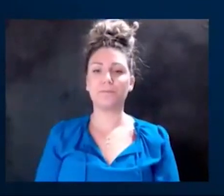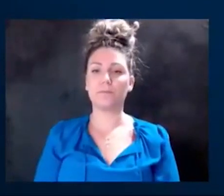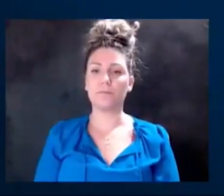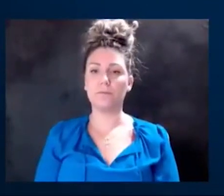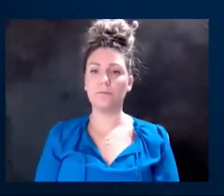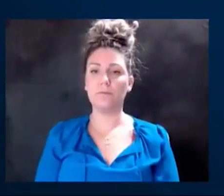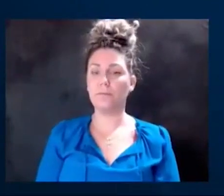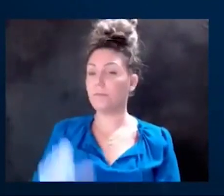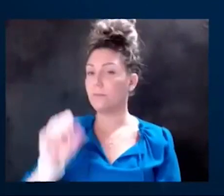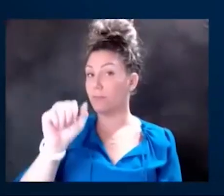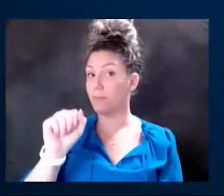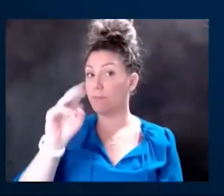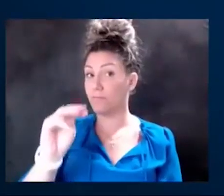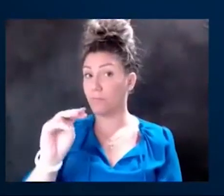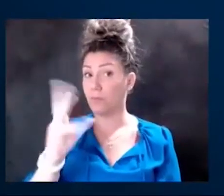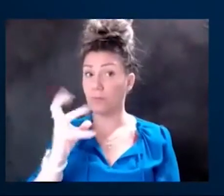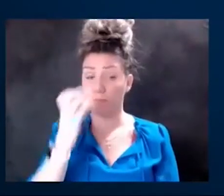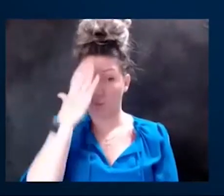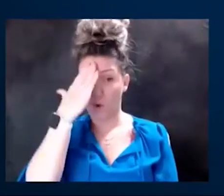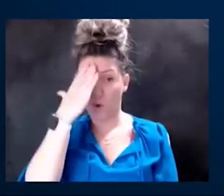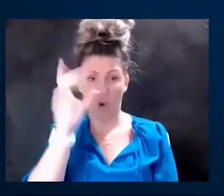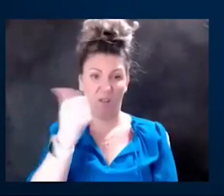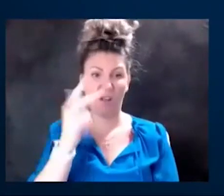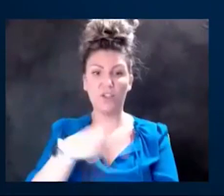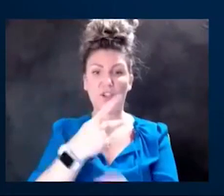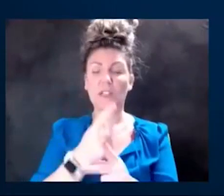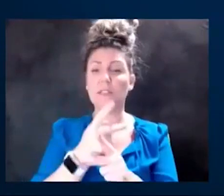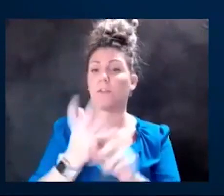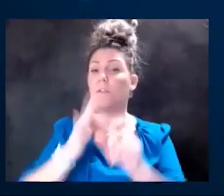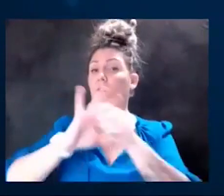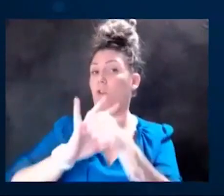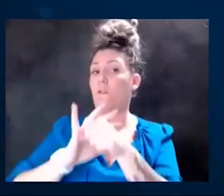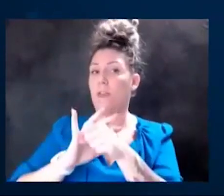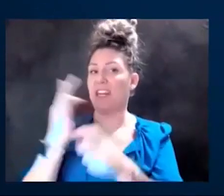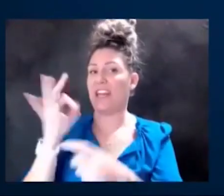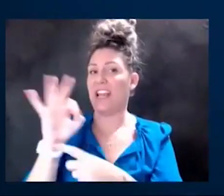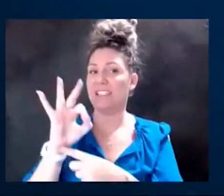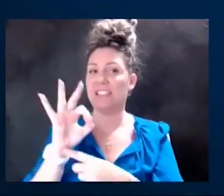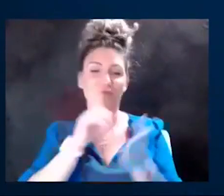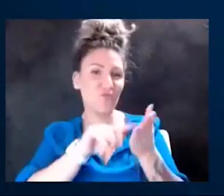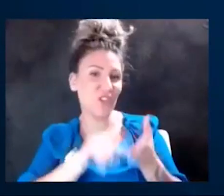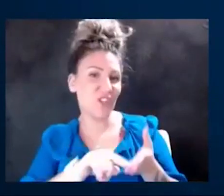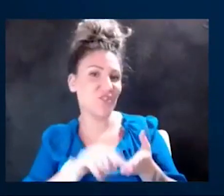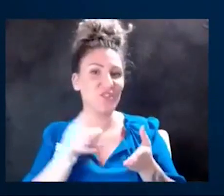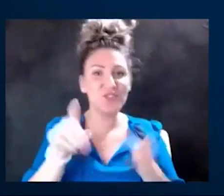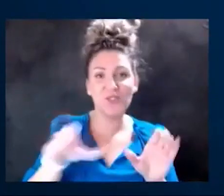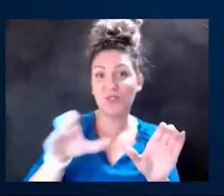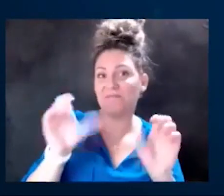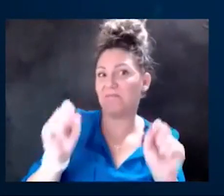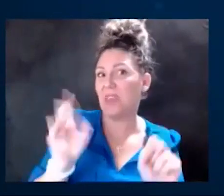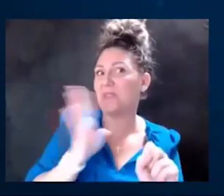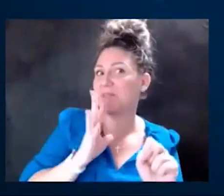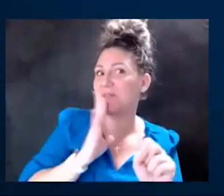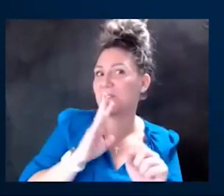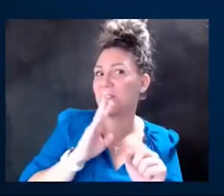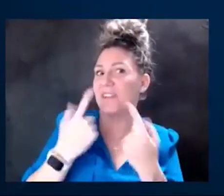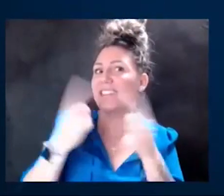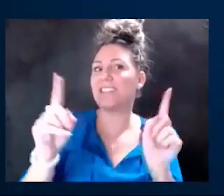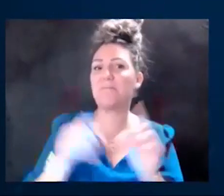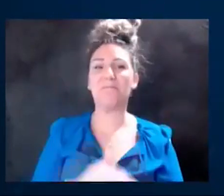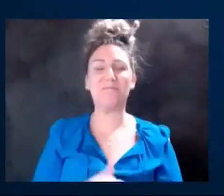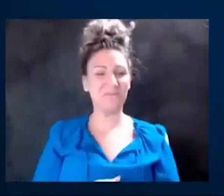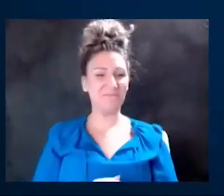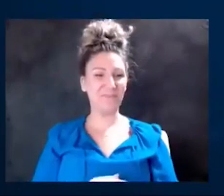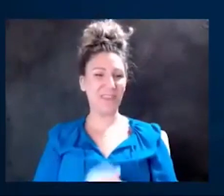wanting to know, what other kind of COVID-19 research or data are you doing? Can you talk about it? Yeah, there's not a lot